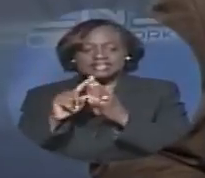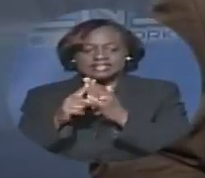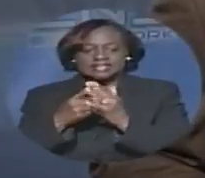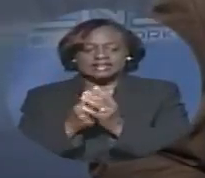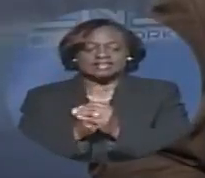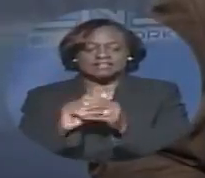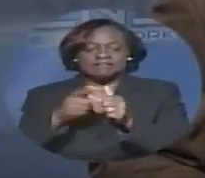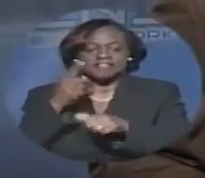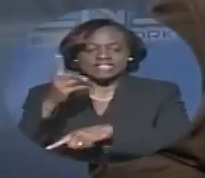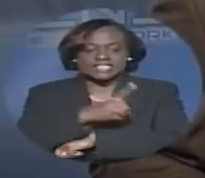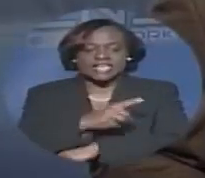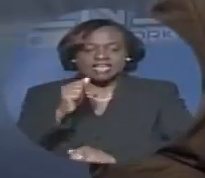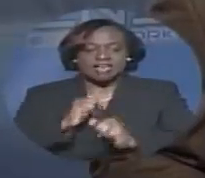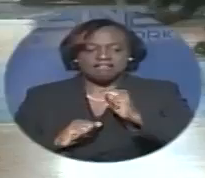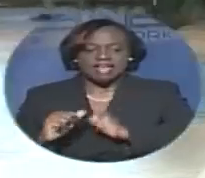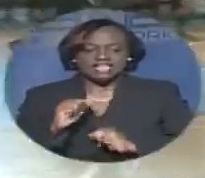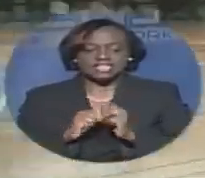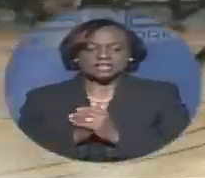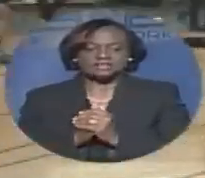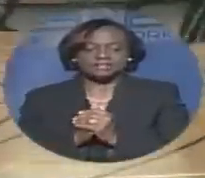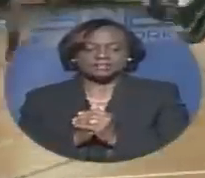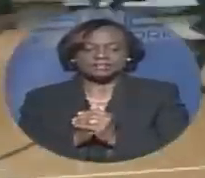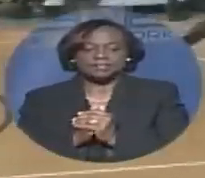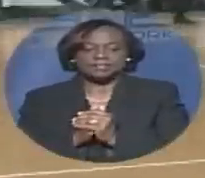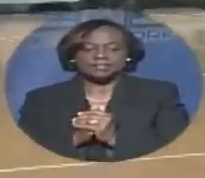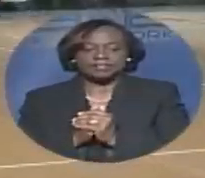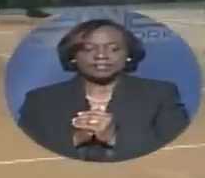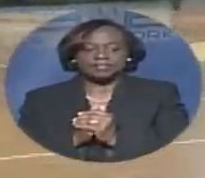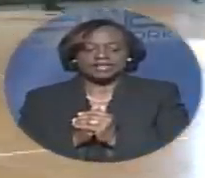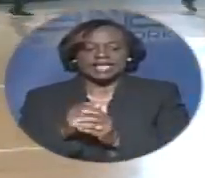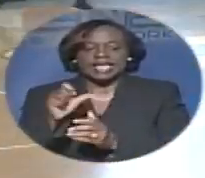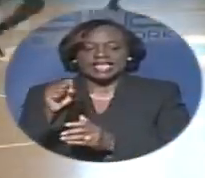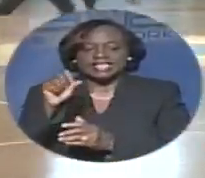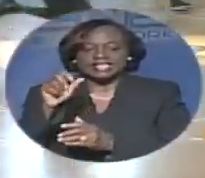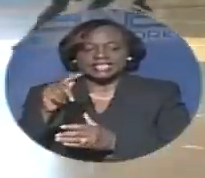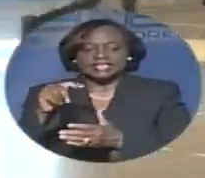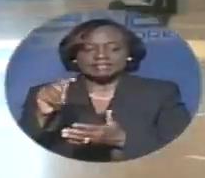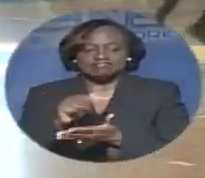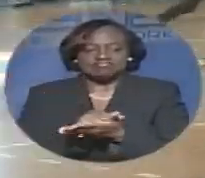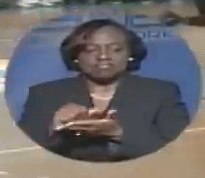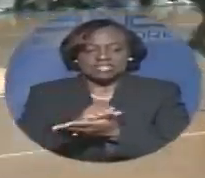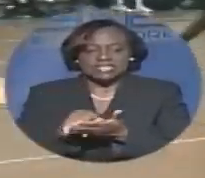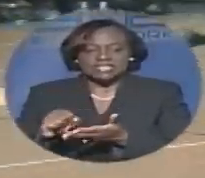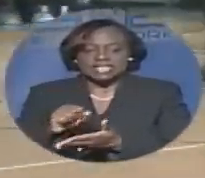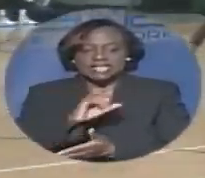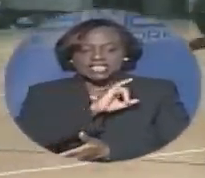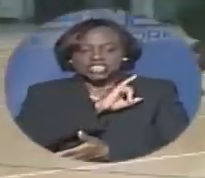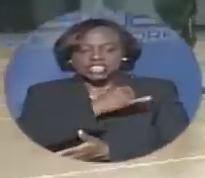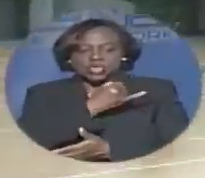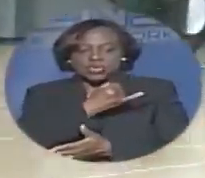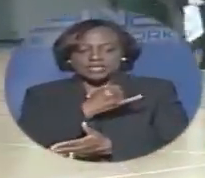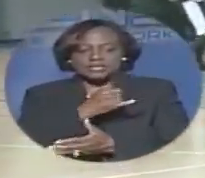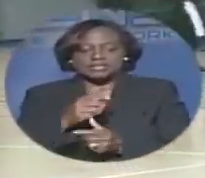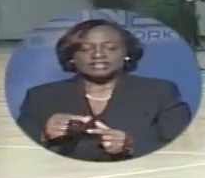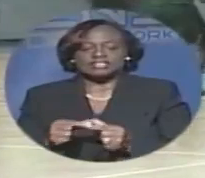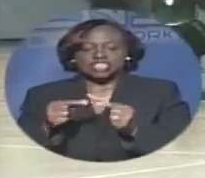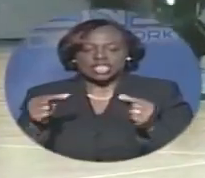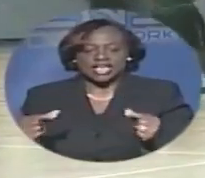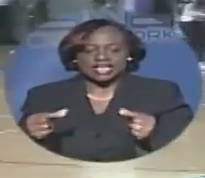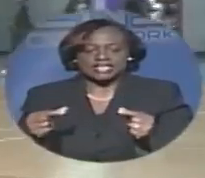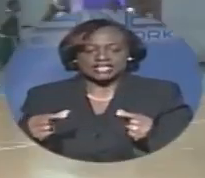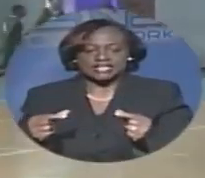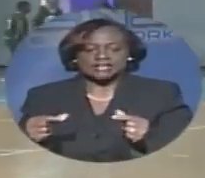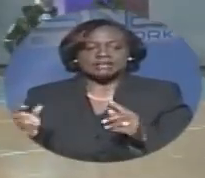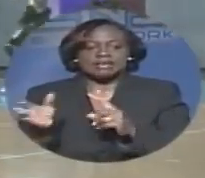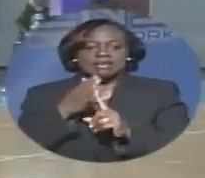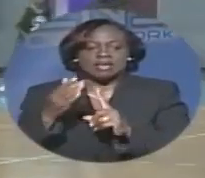of action. Let's get straight to the action. The St. John's Giants came out yesterday and flattened the Government High Magic men 40-21.